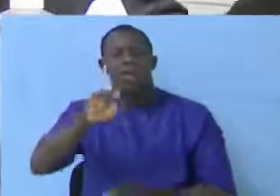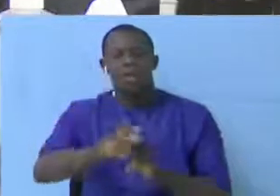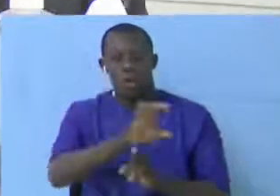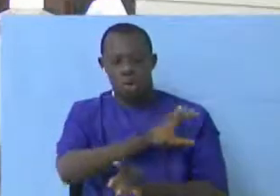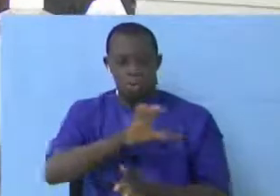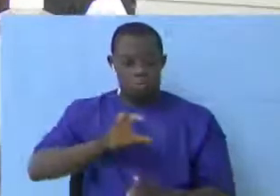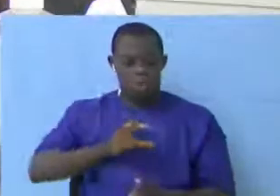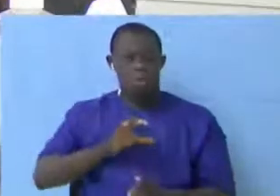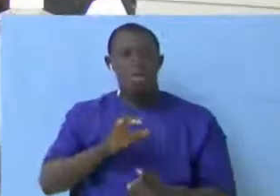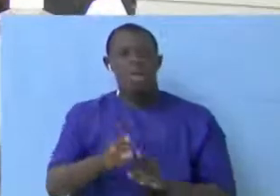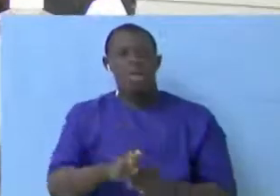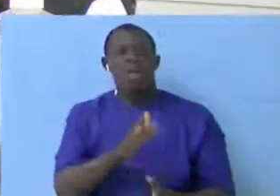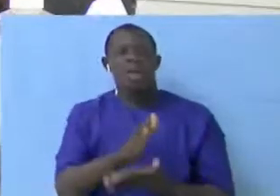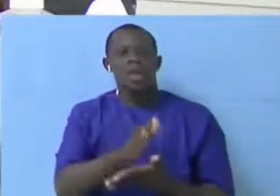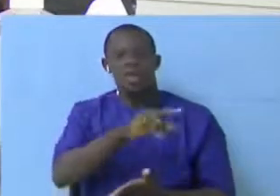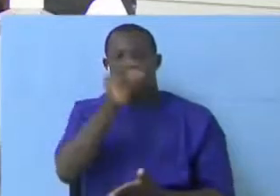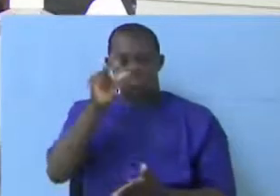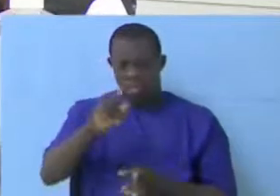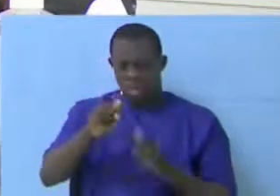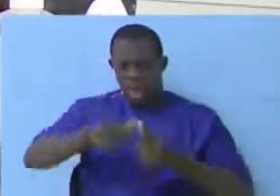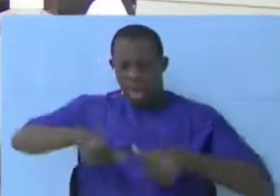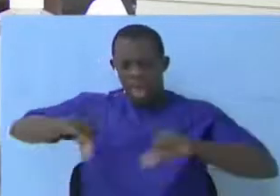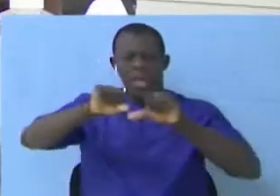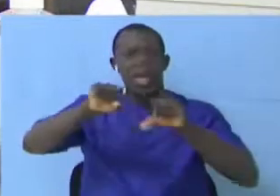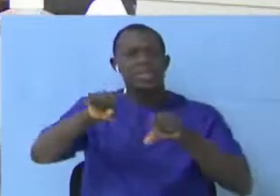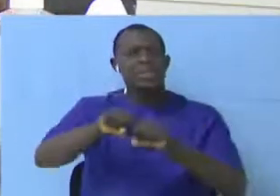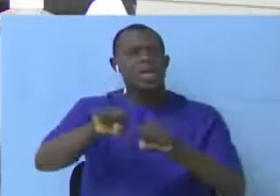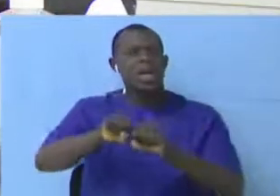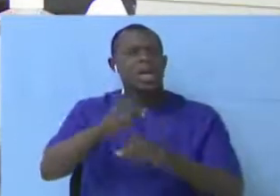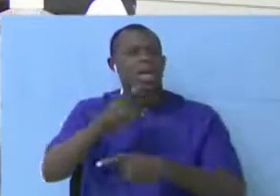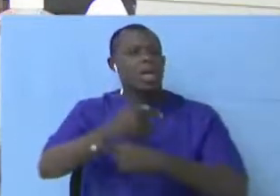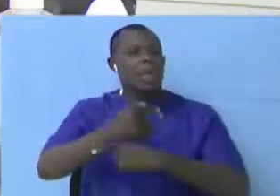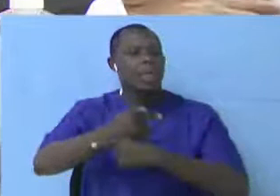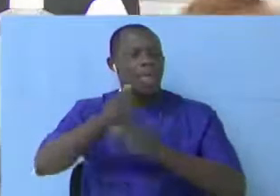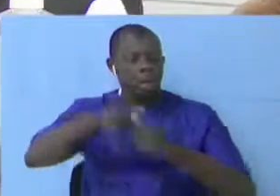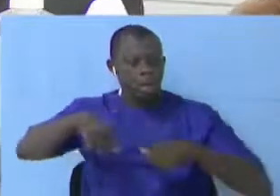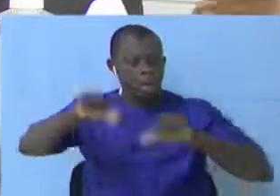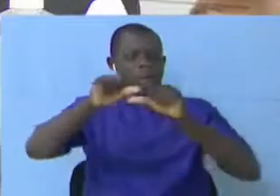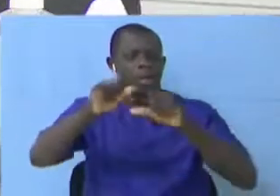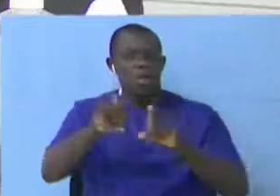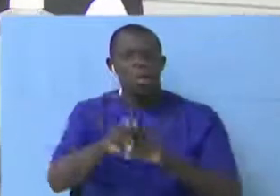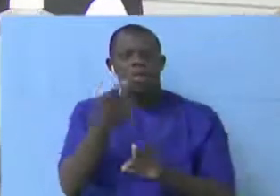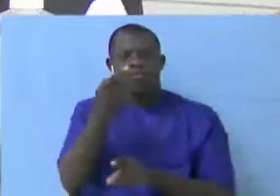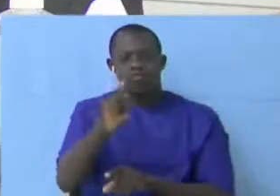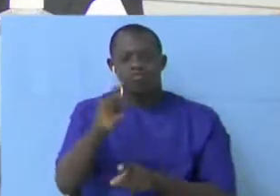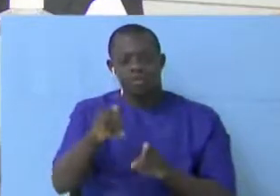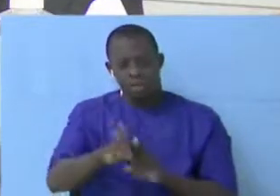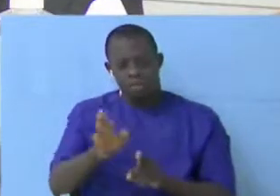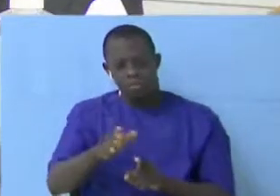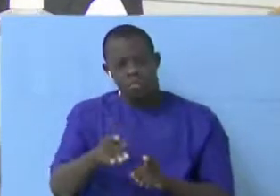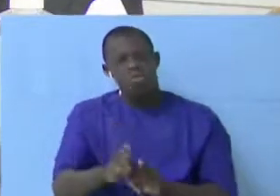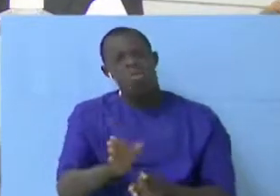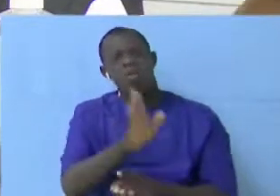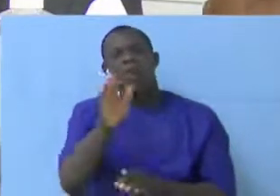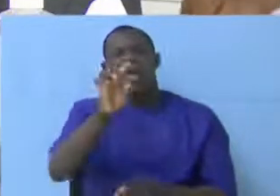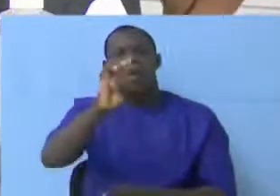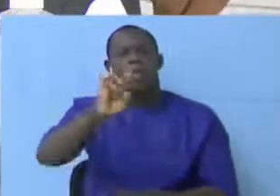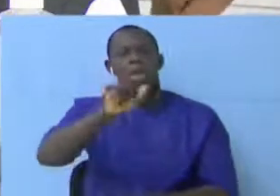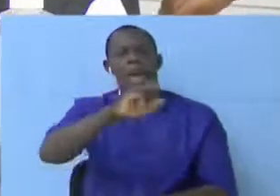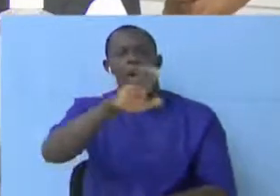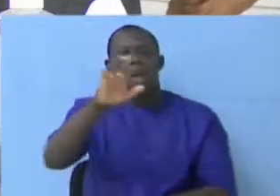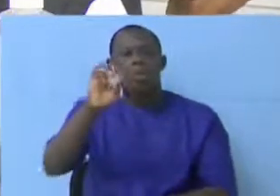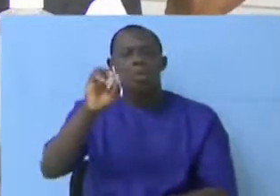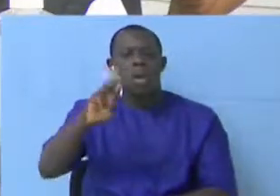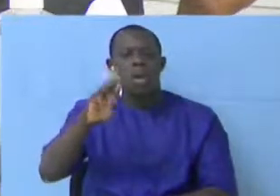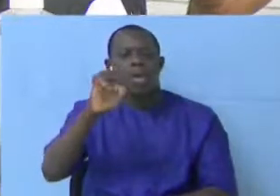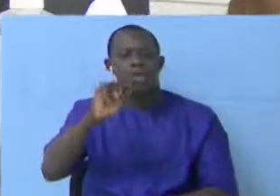Johnson, Baba Job la kodato komi ni boda nyinji Palmarima Johnson. The first turn Maroons. Ni tata Maroons bedami.